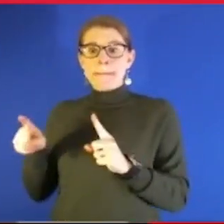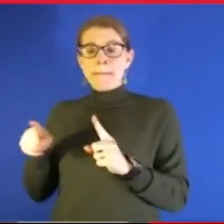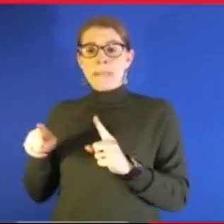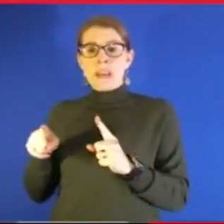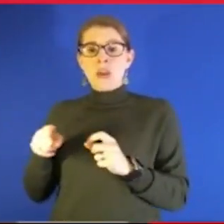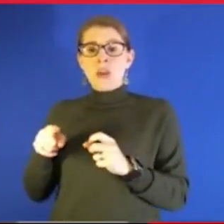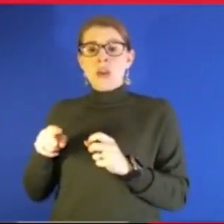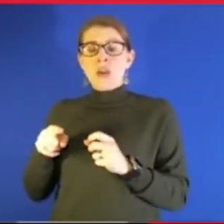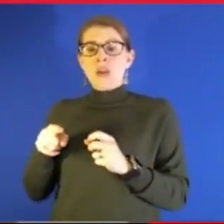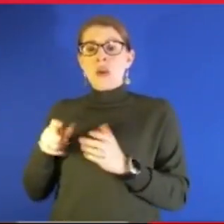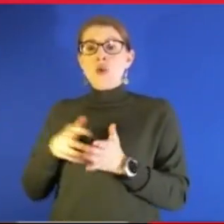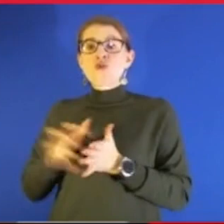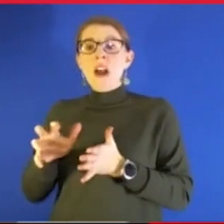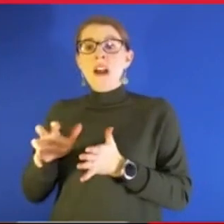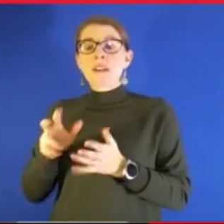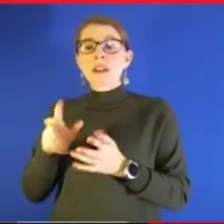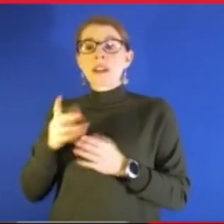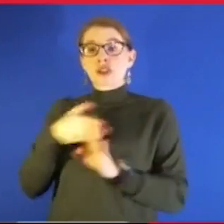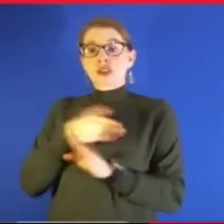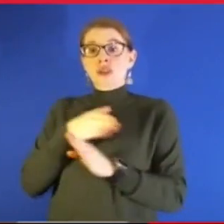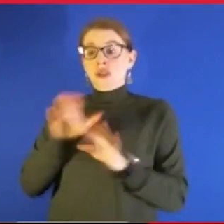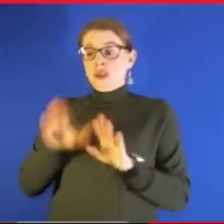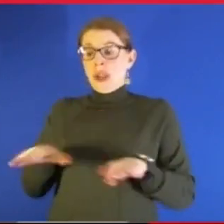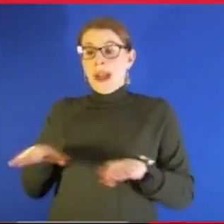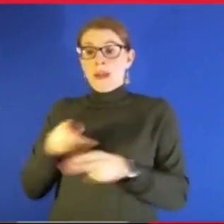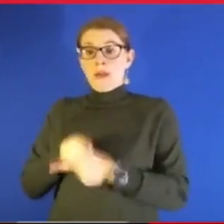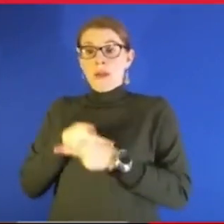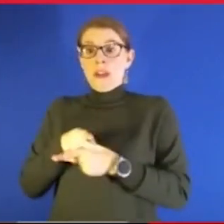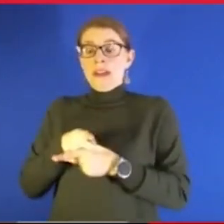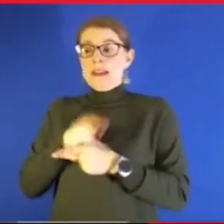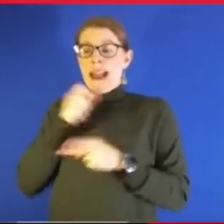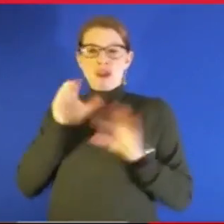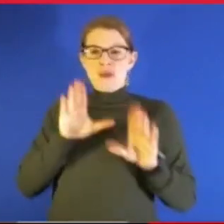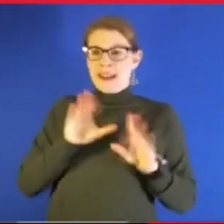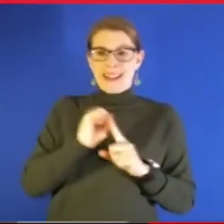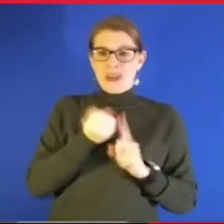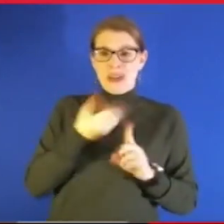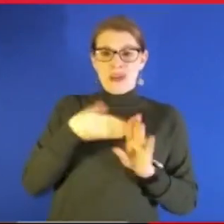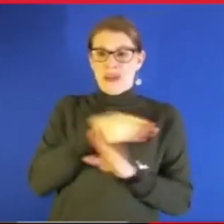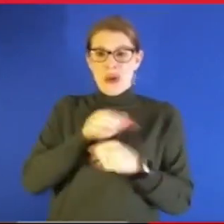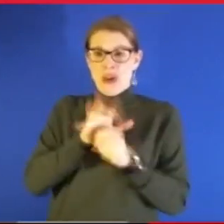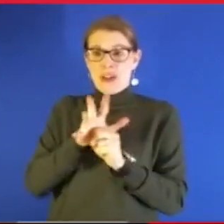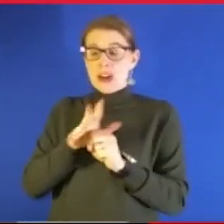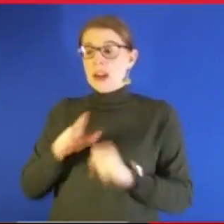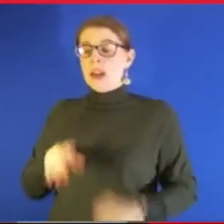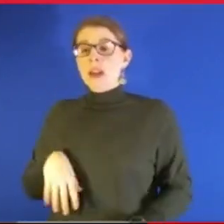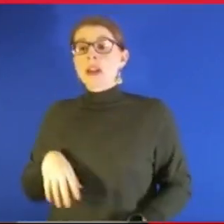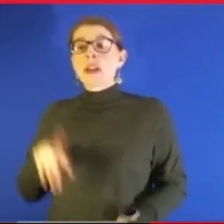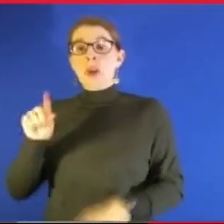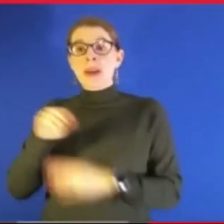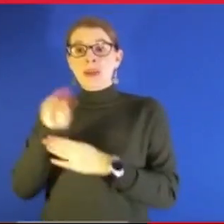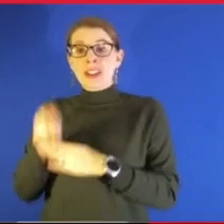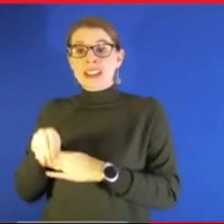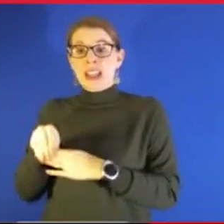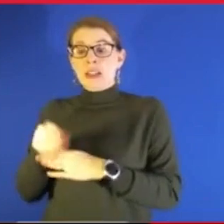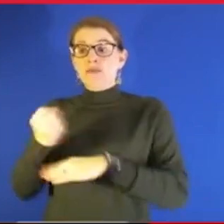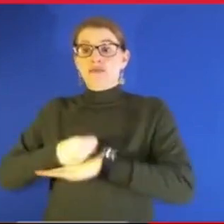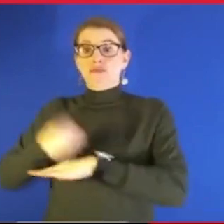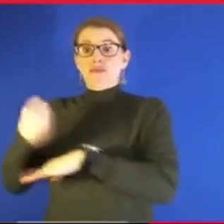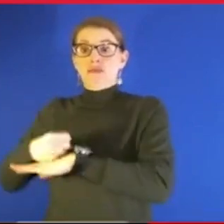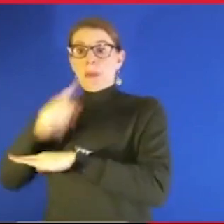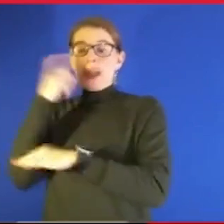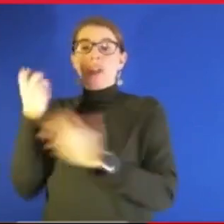childcare situation in Kansas City prior to COVID, it wasn't great. 40% of childcare businesses in Kansas City have gone out of business because of